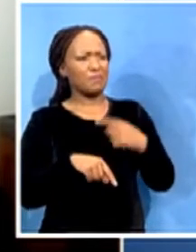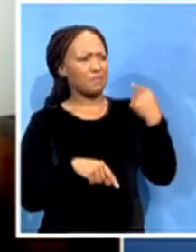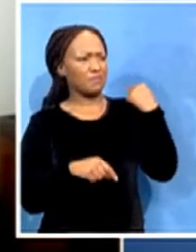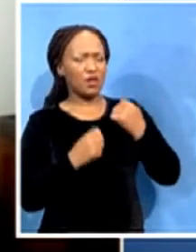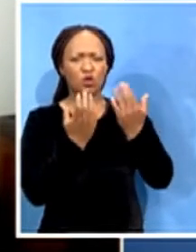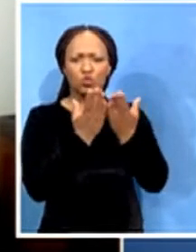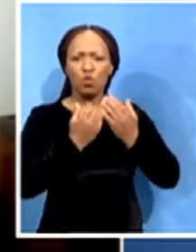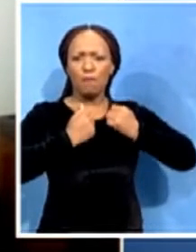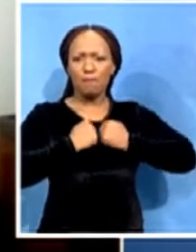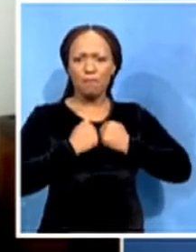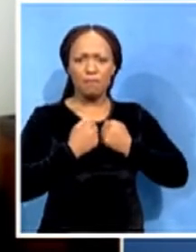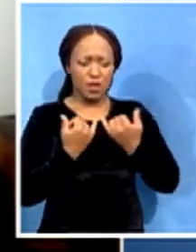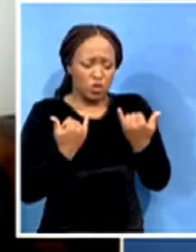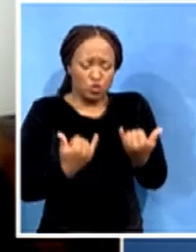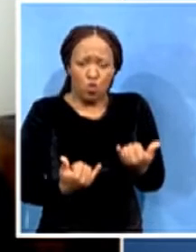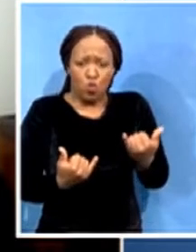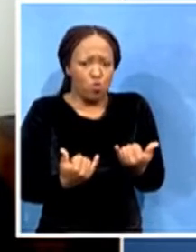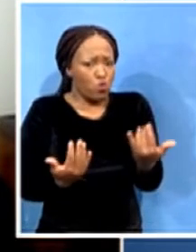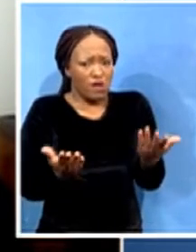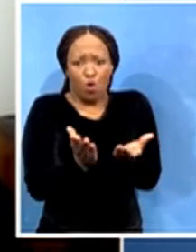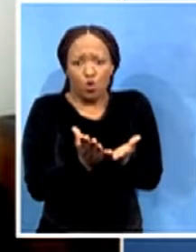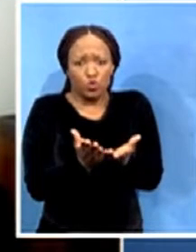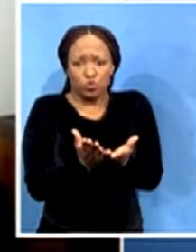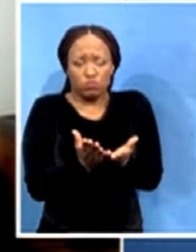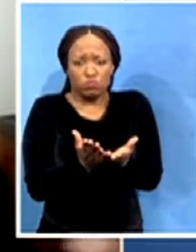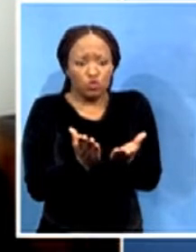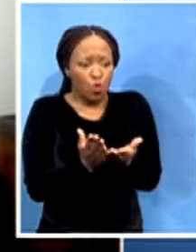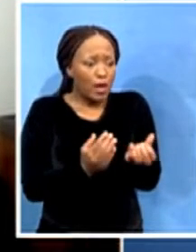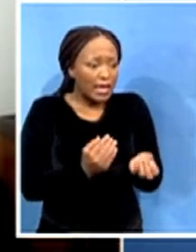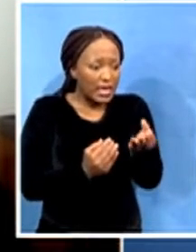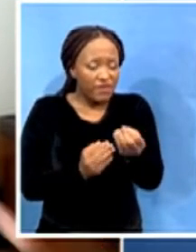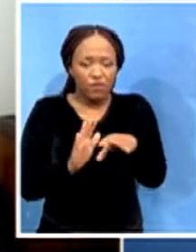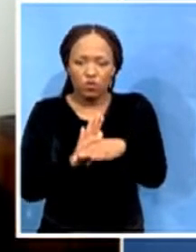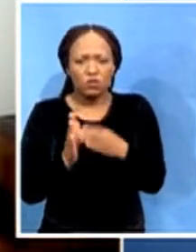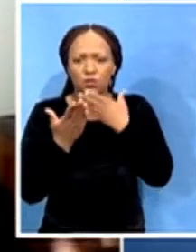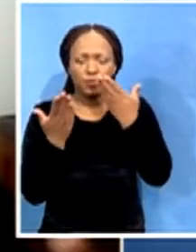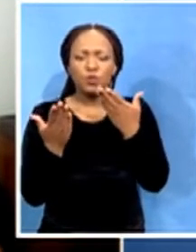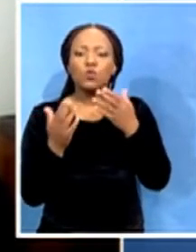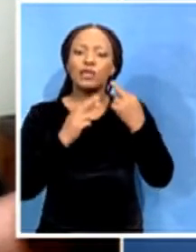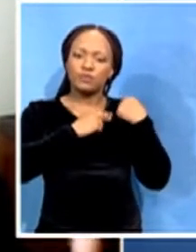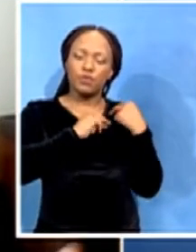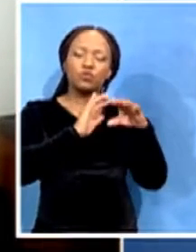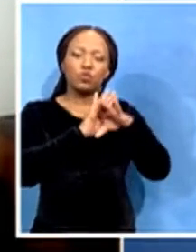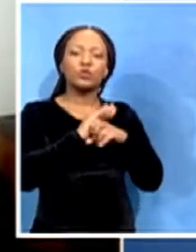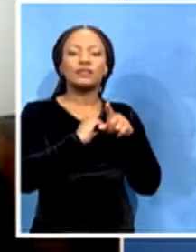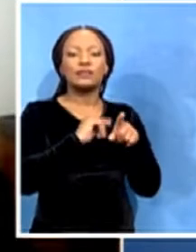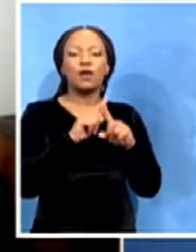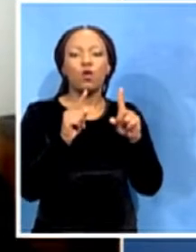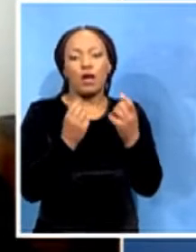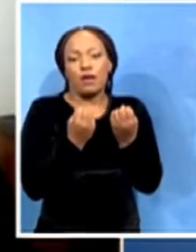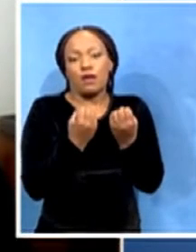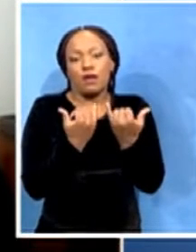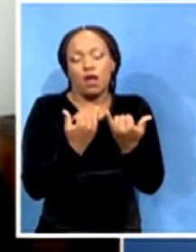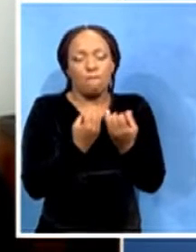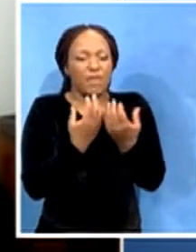Constitution, so there's just a lack of accessibility to the Constitution, and because of that, there's a lot of ignorance around the